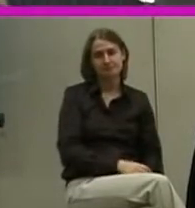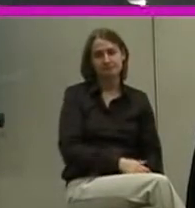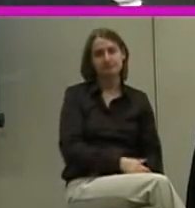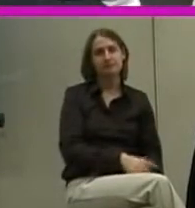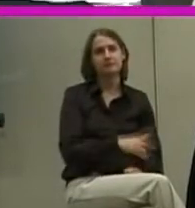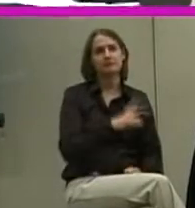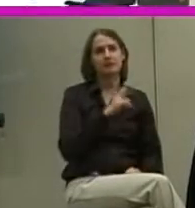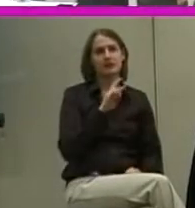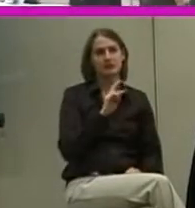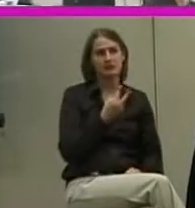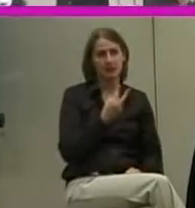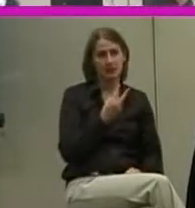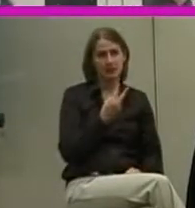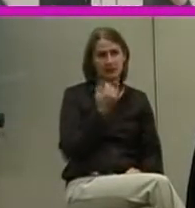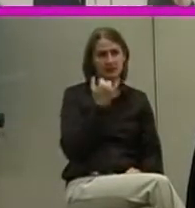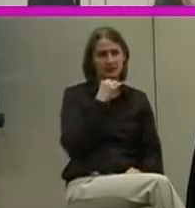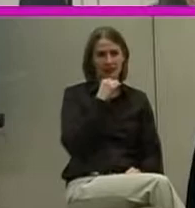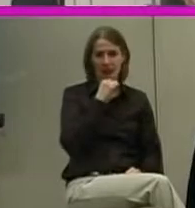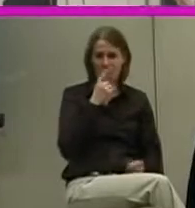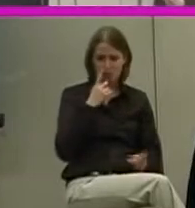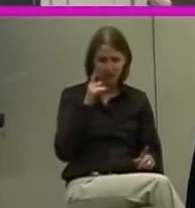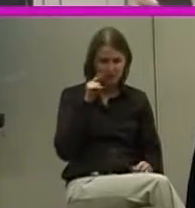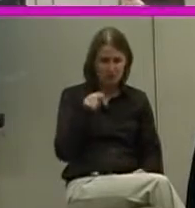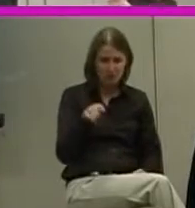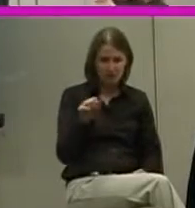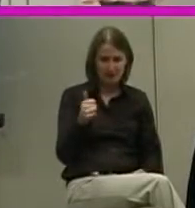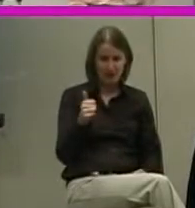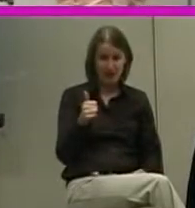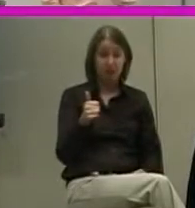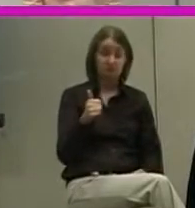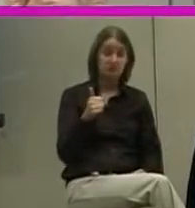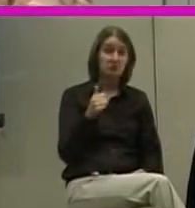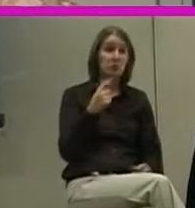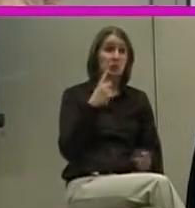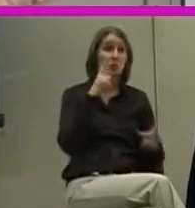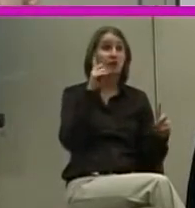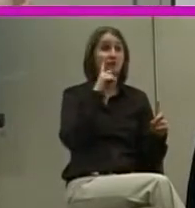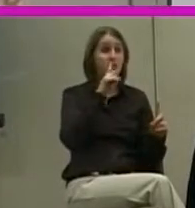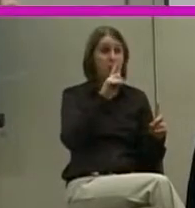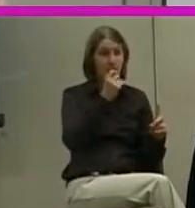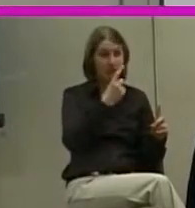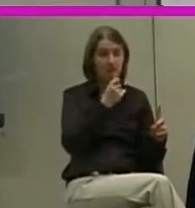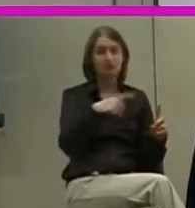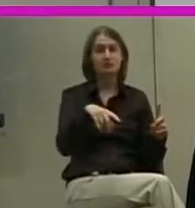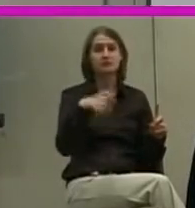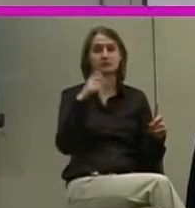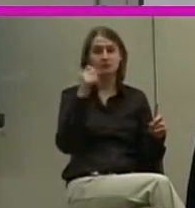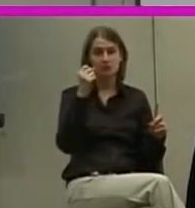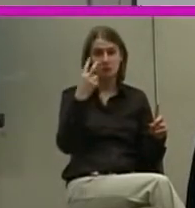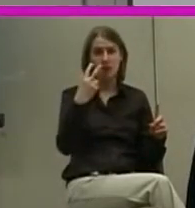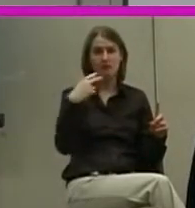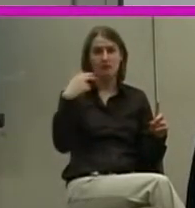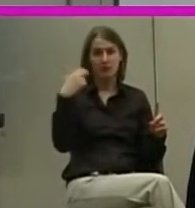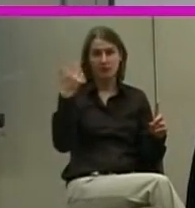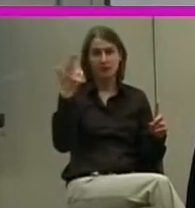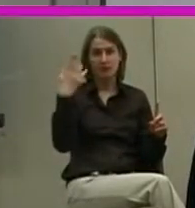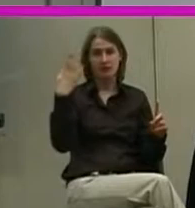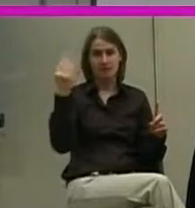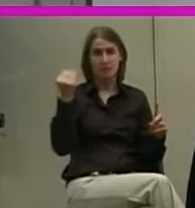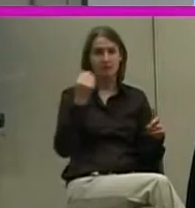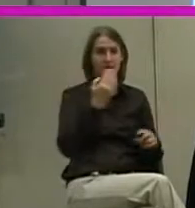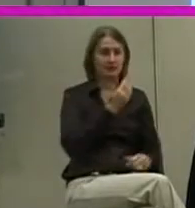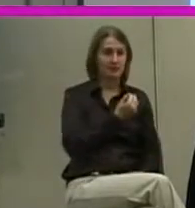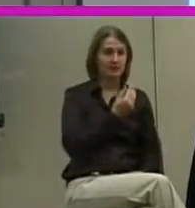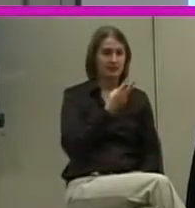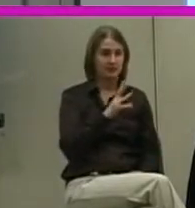cohort. Not working for 10. Working great for 11, great for 12, great for 13, 14, 15, 16, not